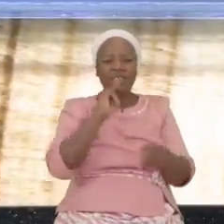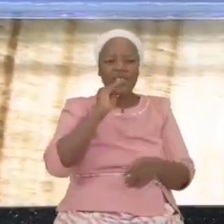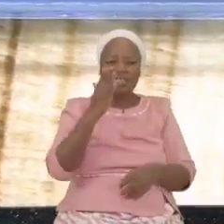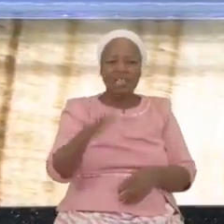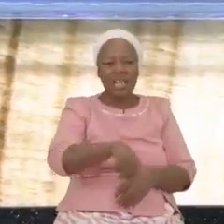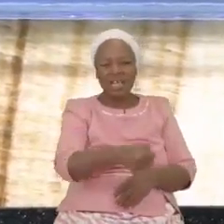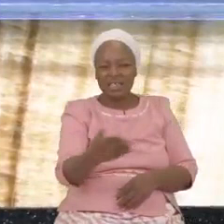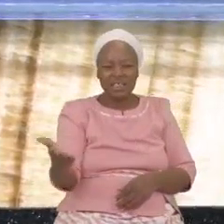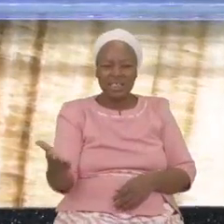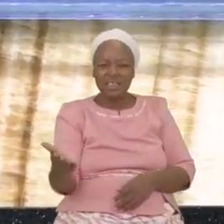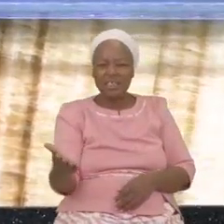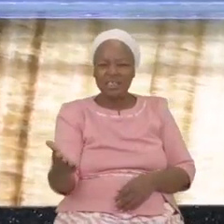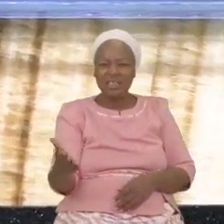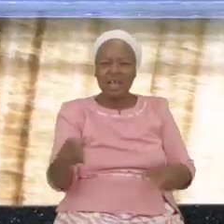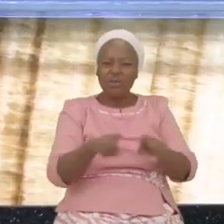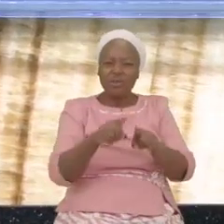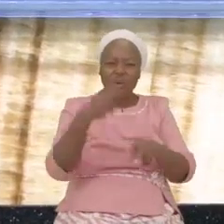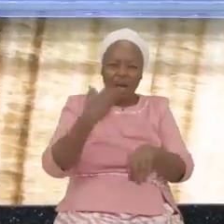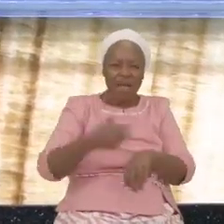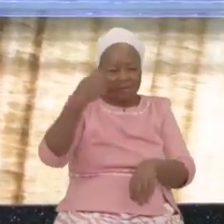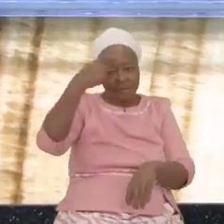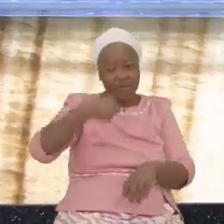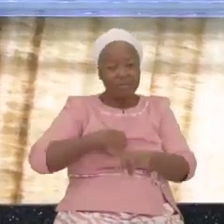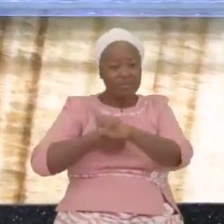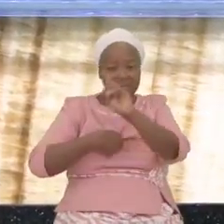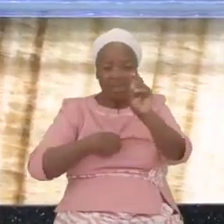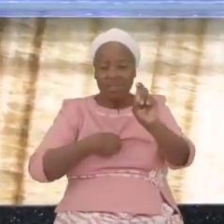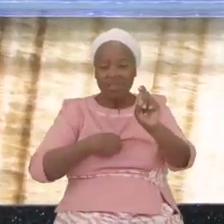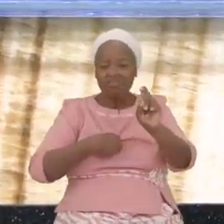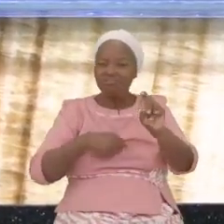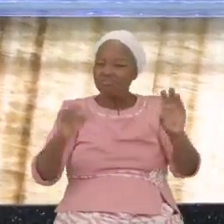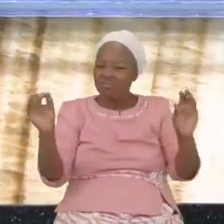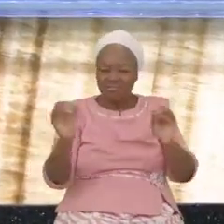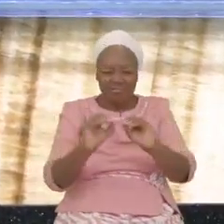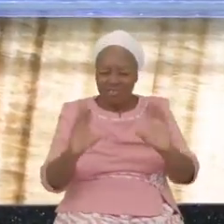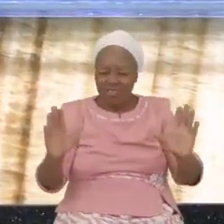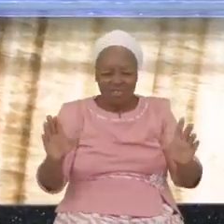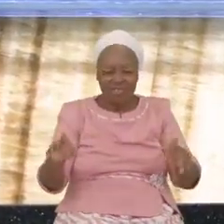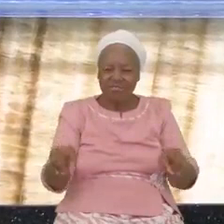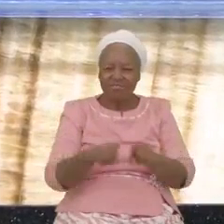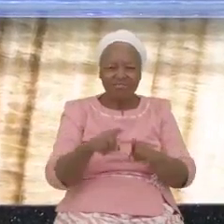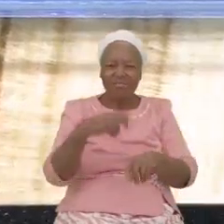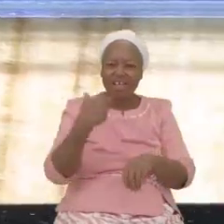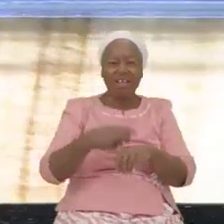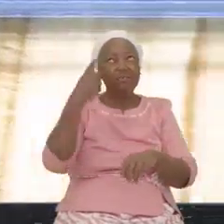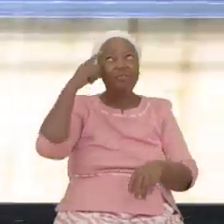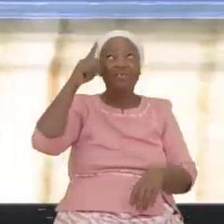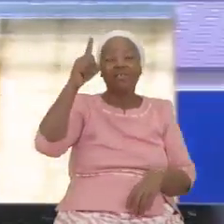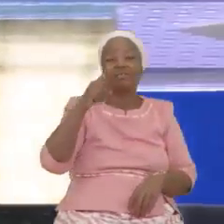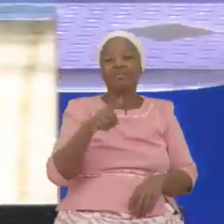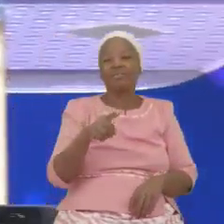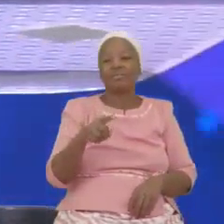there anything too hard for me? Nothing your heart for him. In